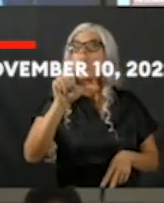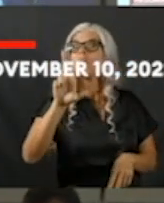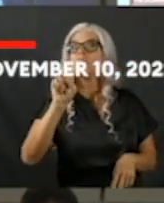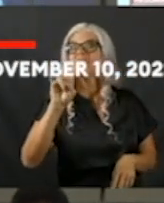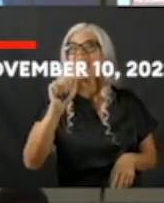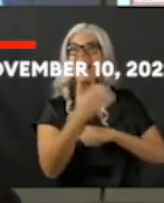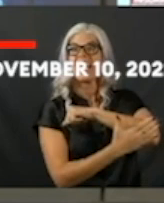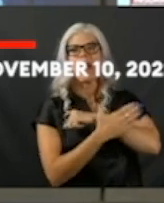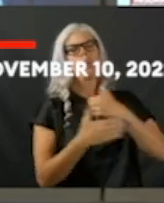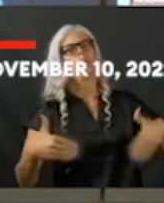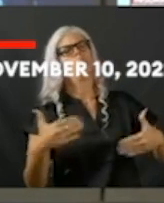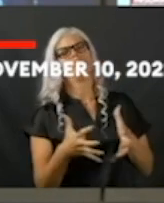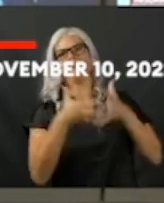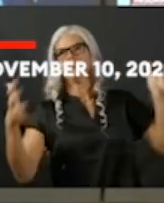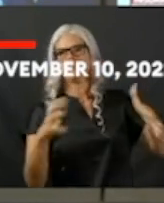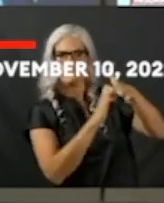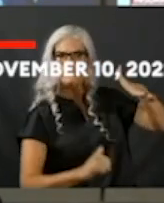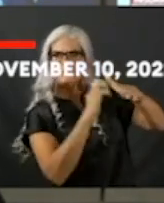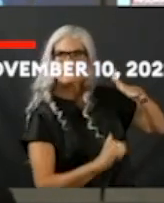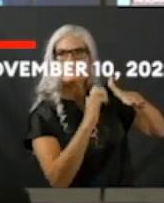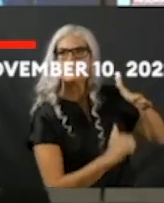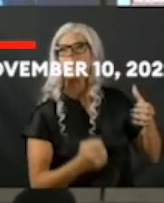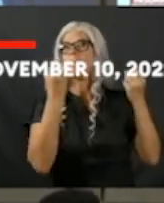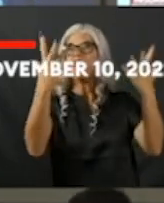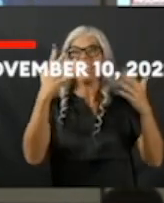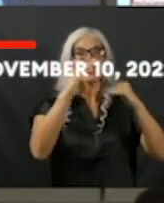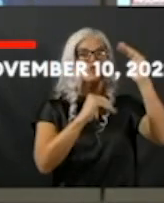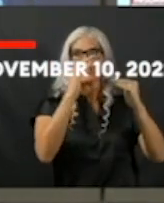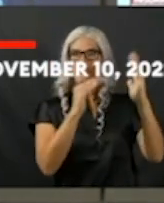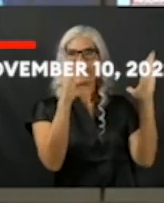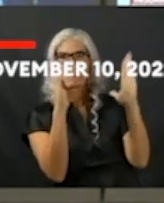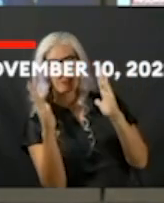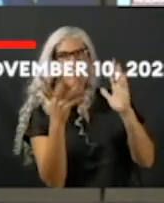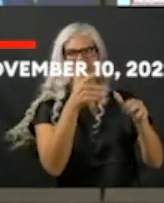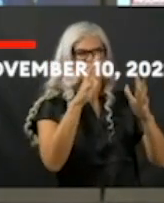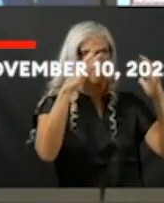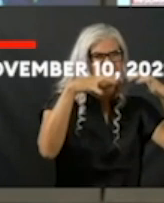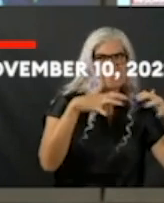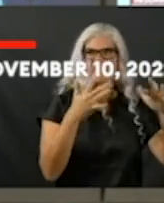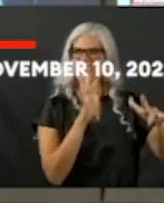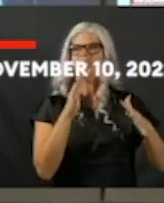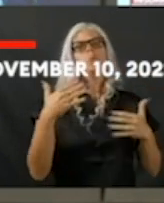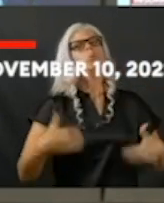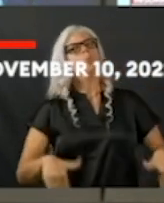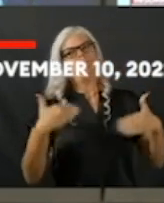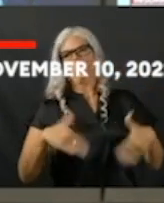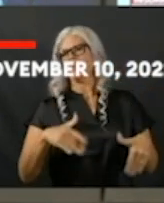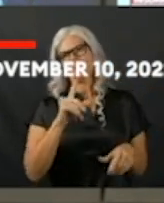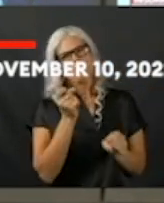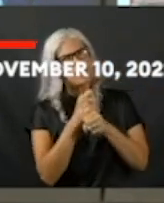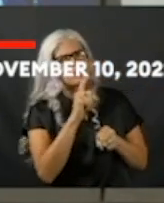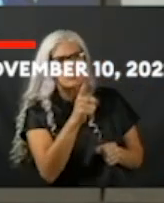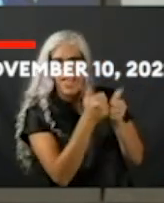coastline. This has put some of those structures in jeopardy, and they've been working very hard to make sure everybody's safe. So I want to